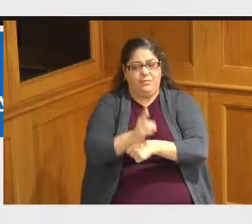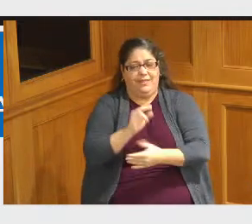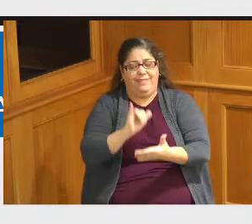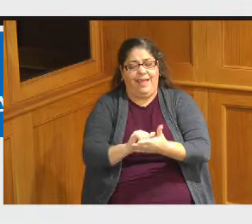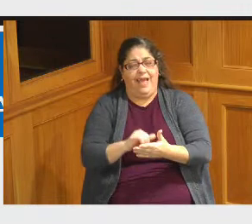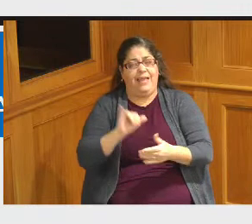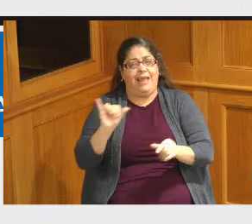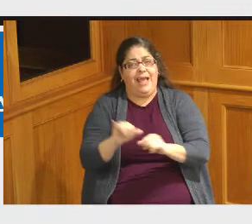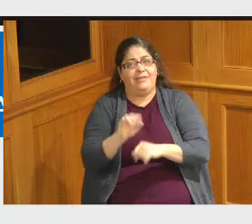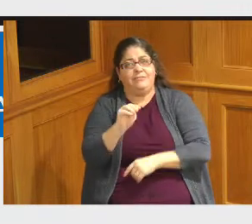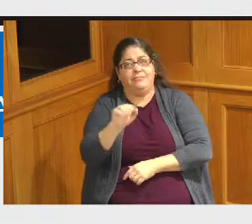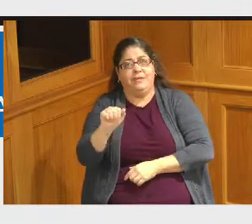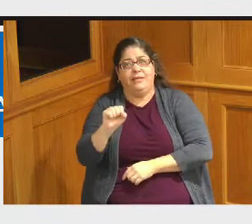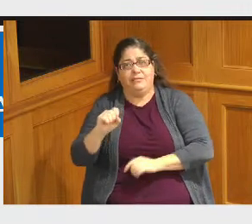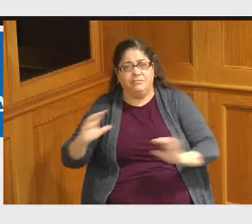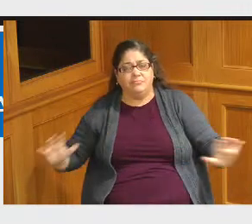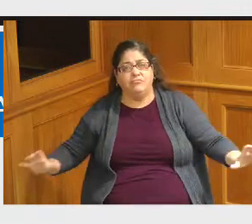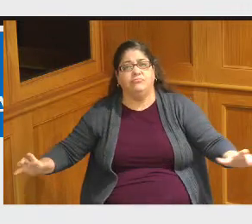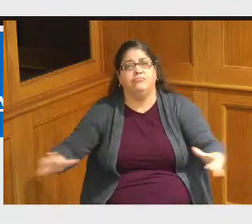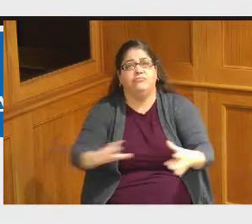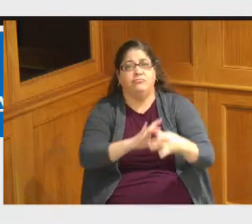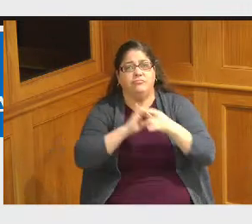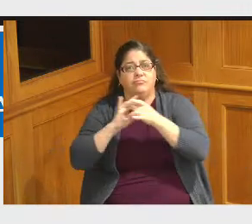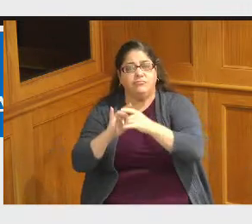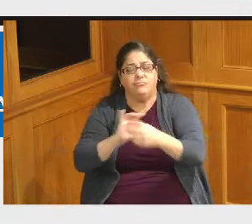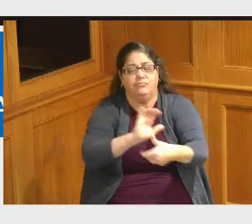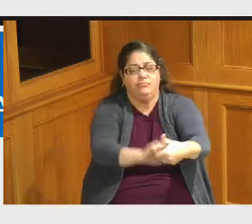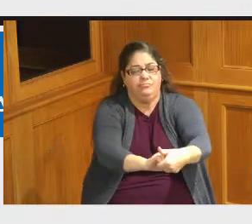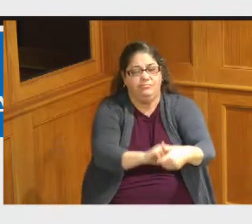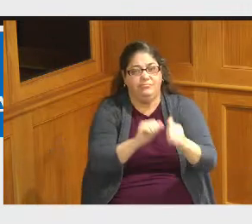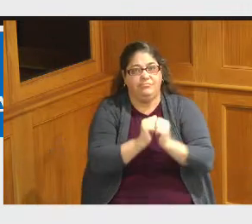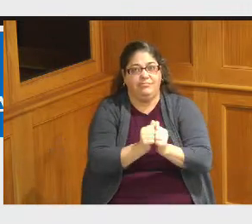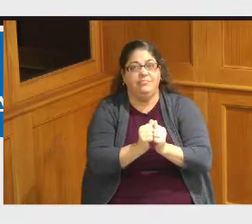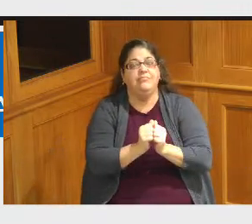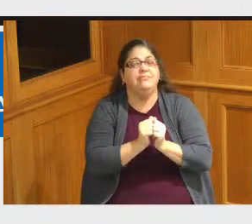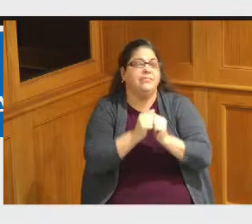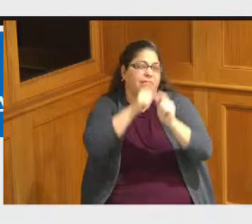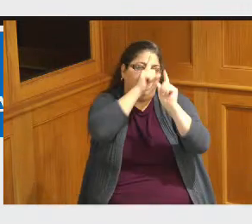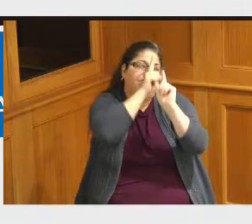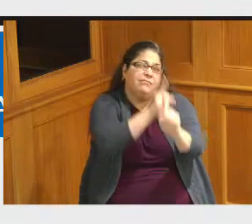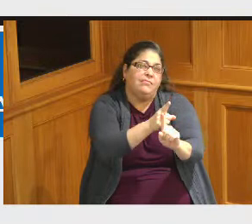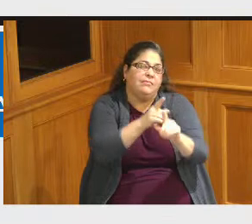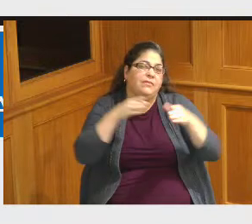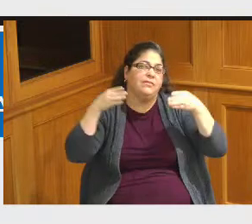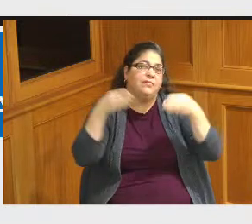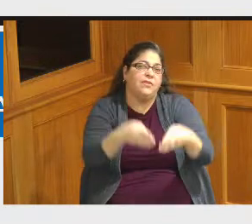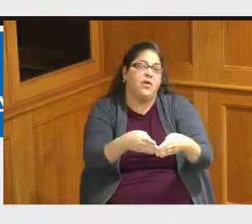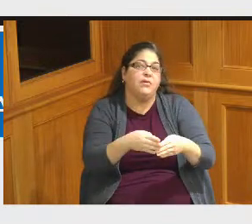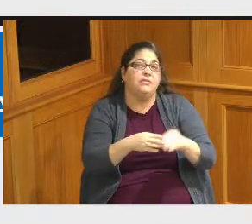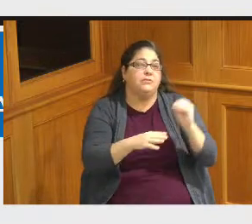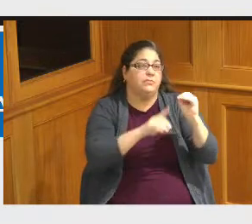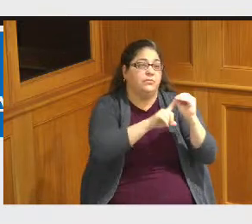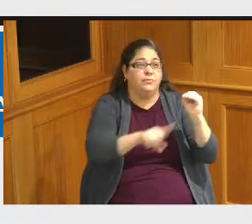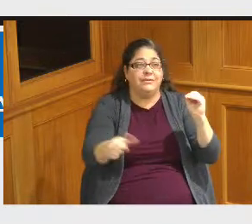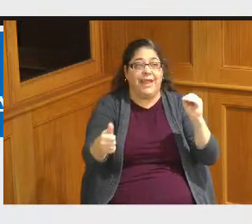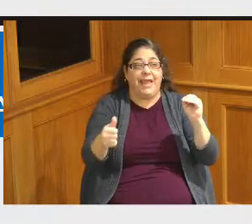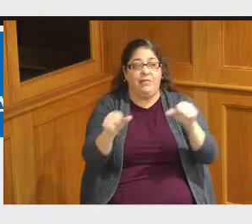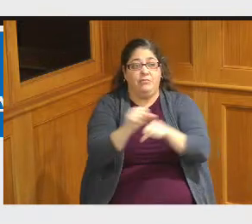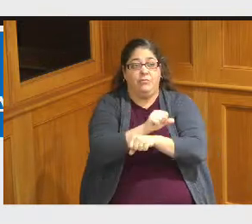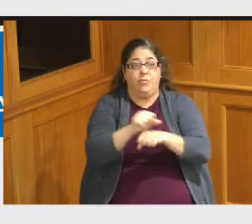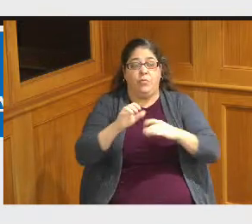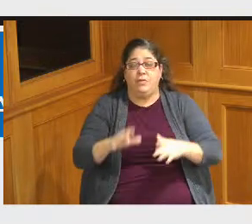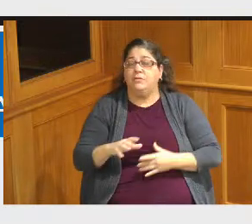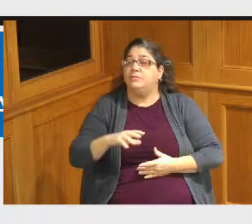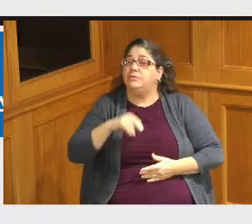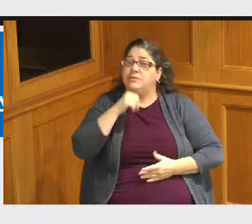mass, and collaboration. So our focus is pretty clear: 0 to 10 employees. Not to say that we're